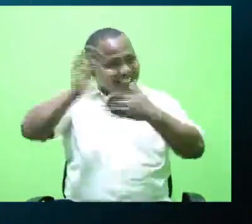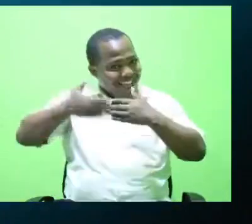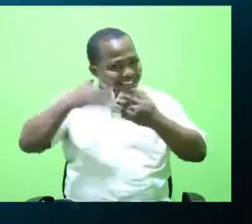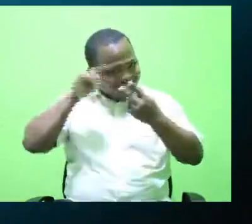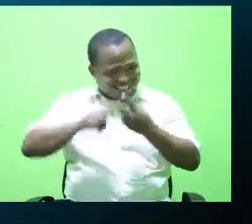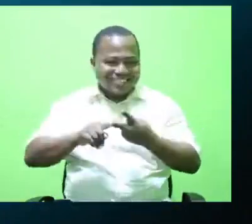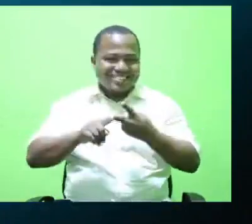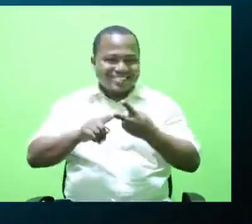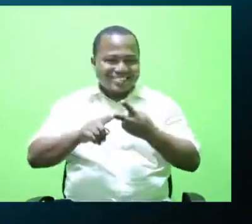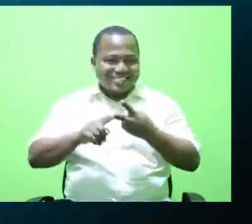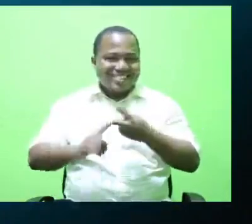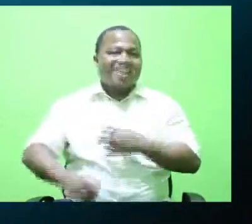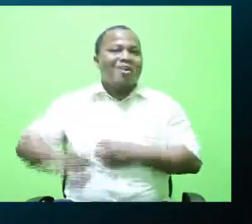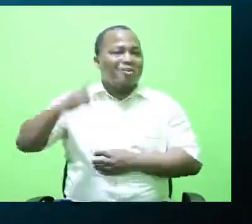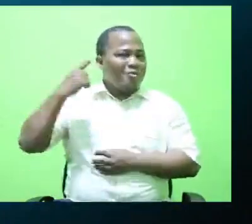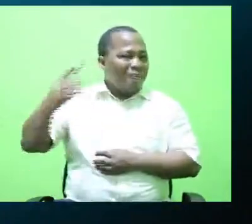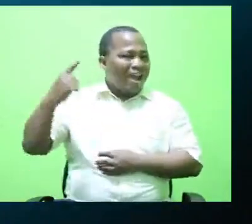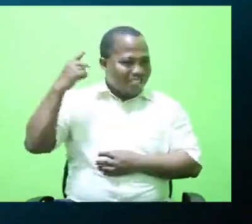Again, please.